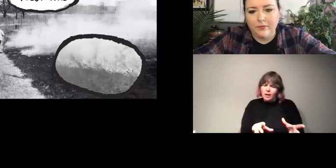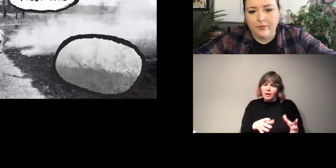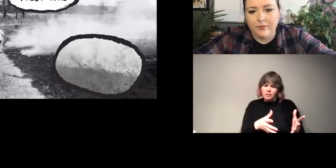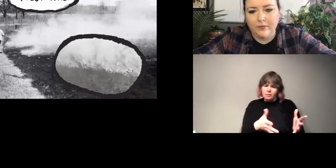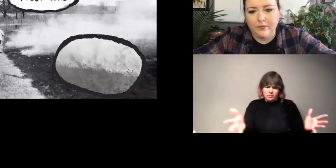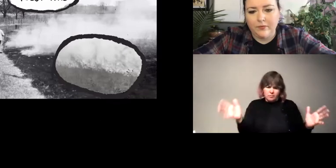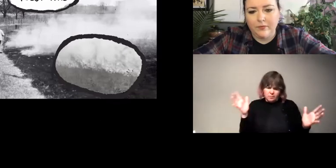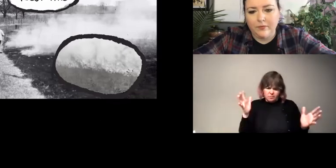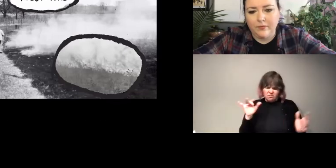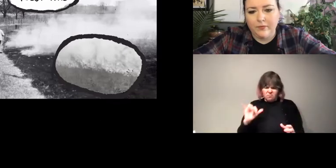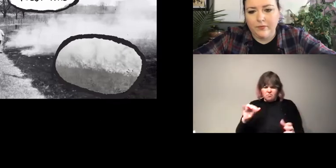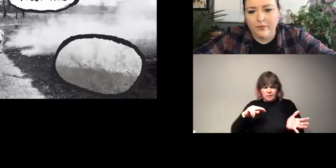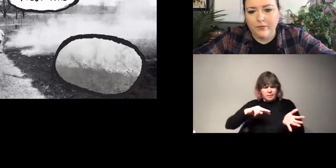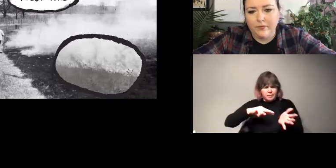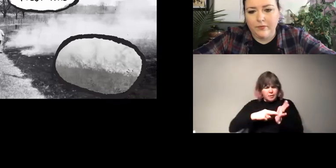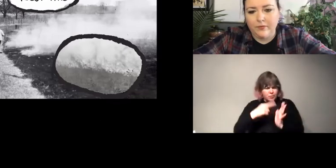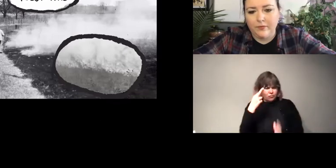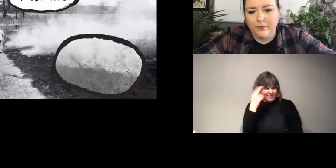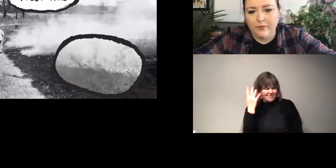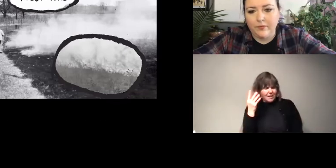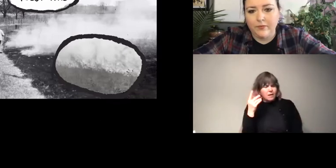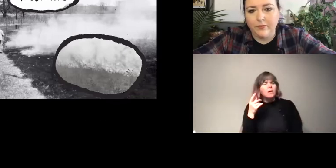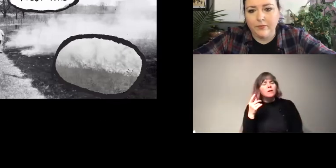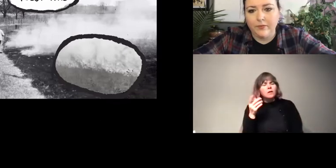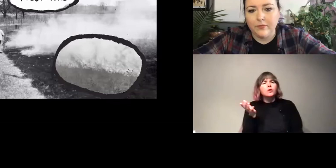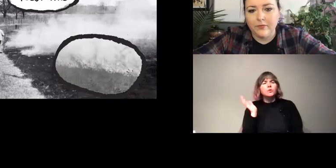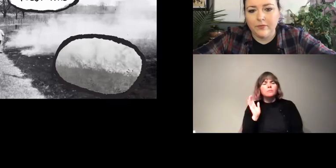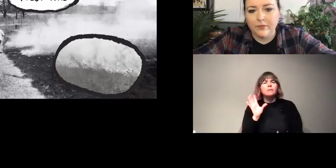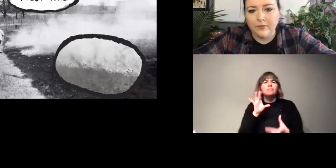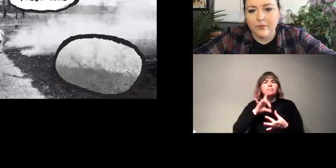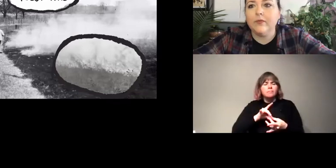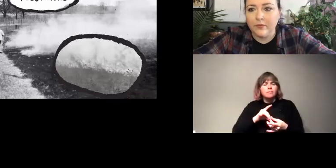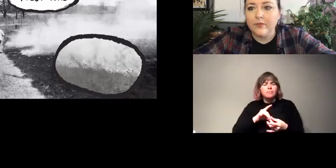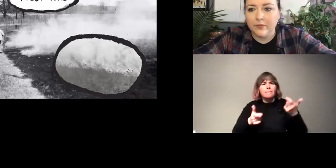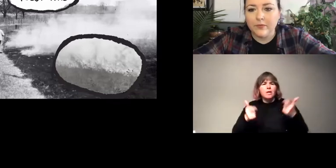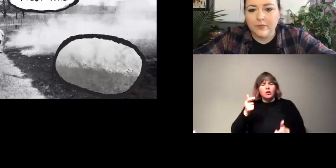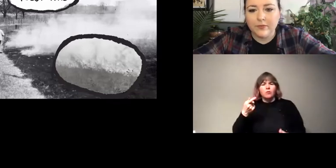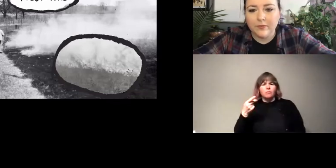God, the reason this little isolated chunk exists is because it used to be part of the larger prairie.